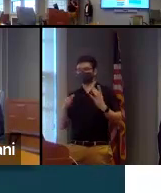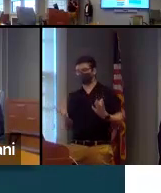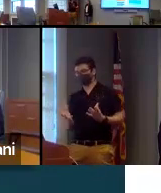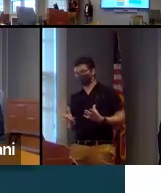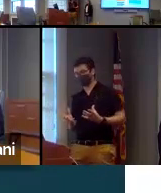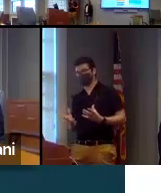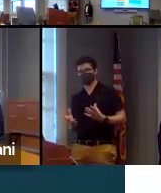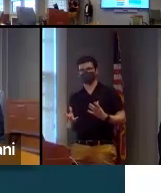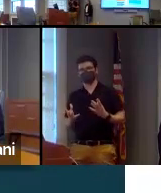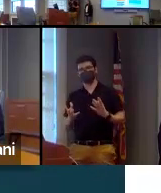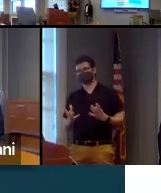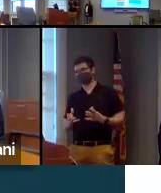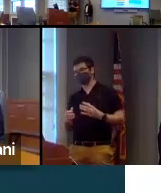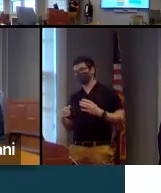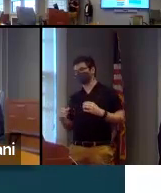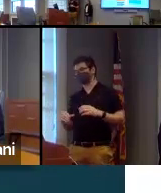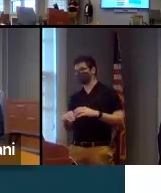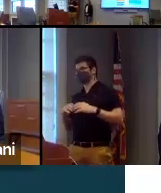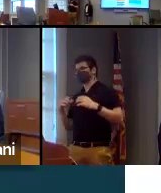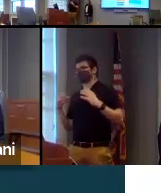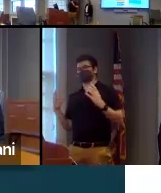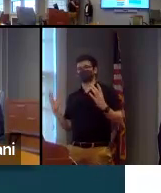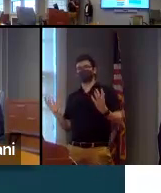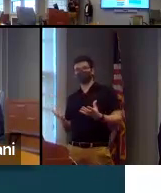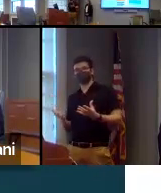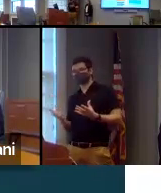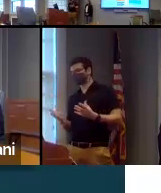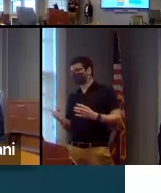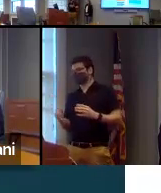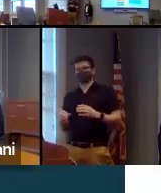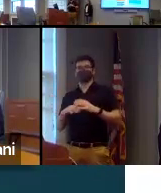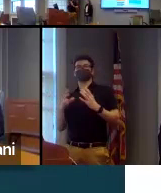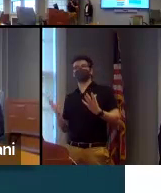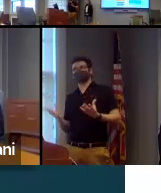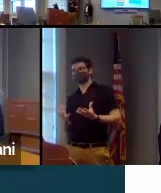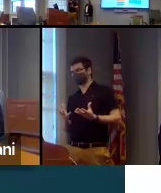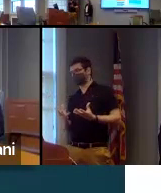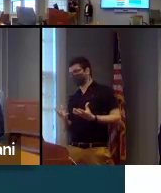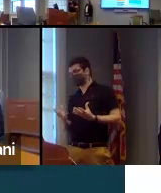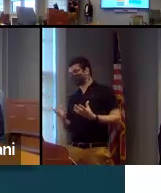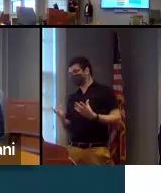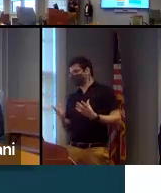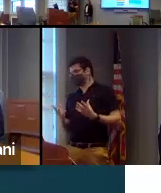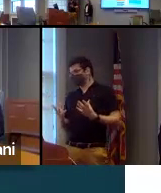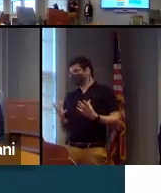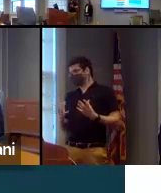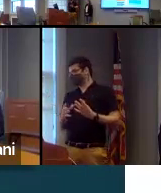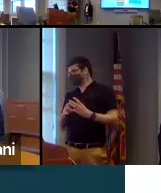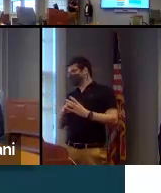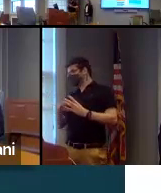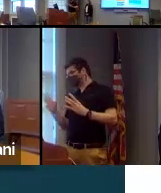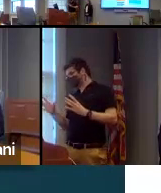a couple of other relevant covariates that we're going to be looking at, including the previous actors and the type of conflict occurring.